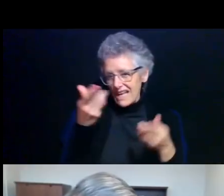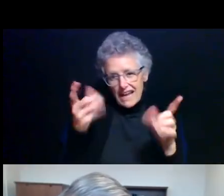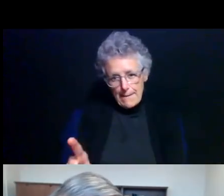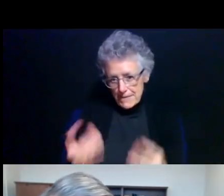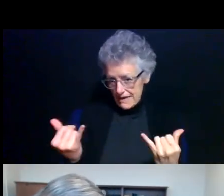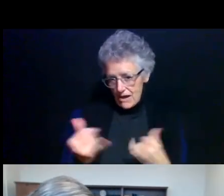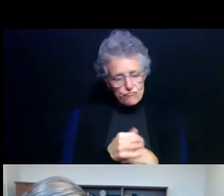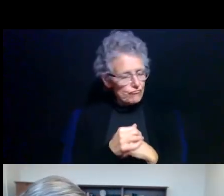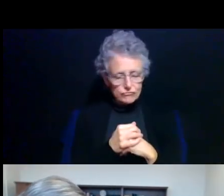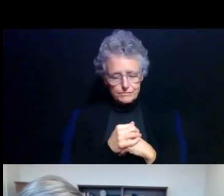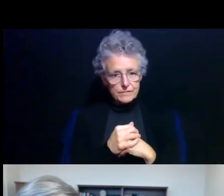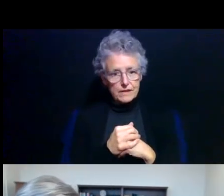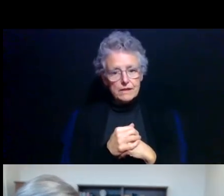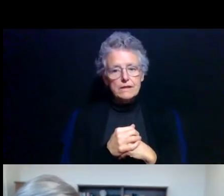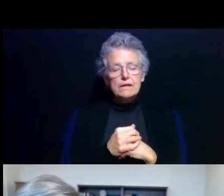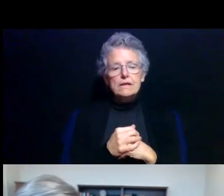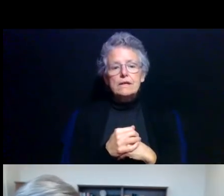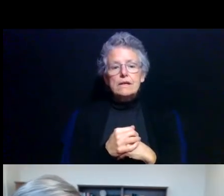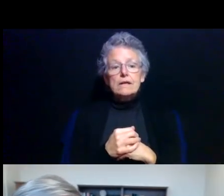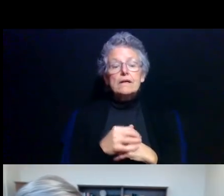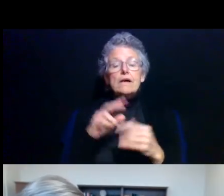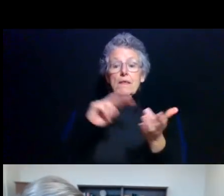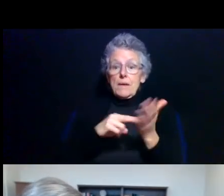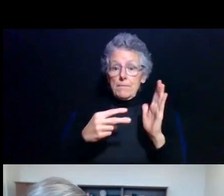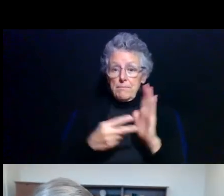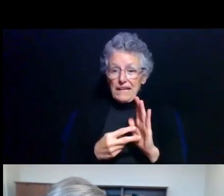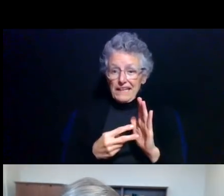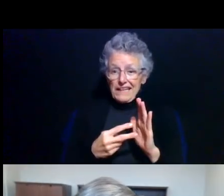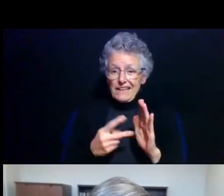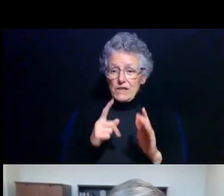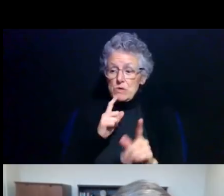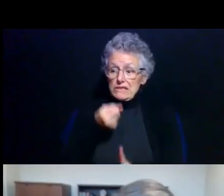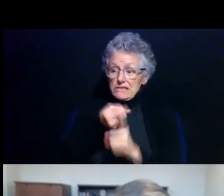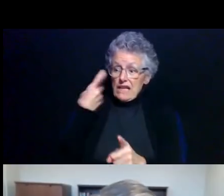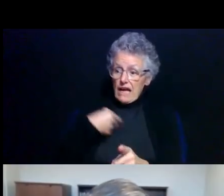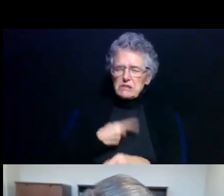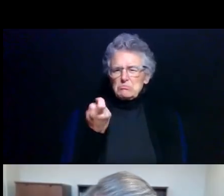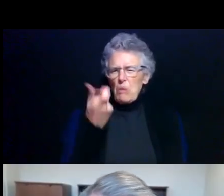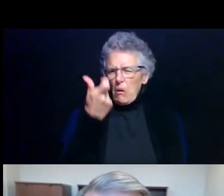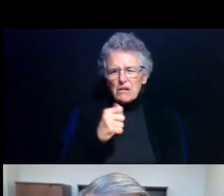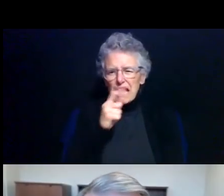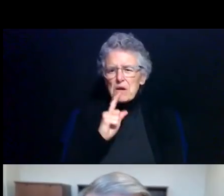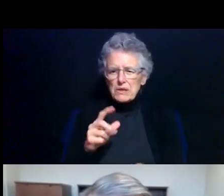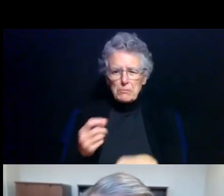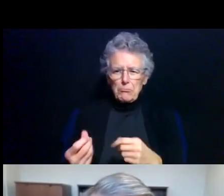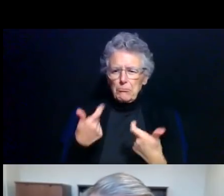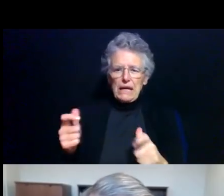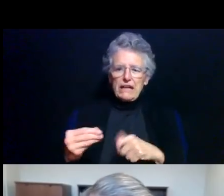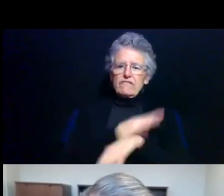happening. Practical implications are really minimal because even though